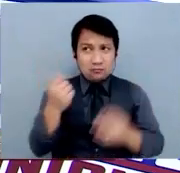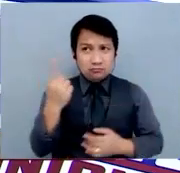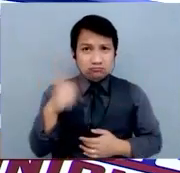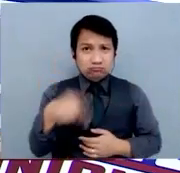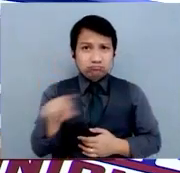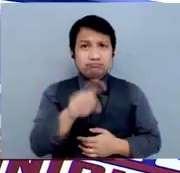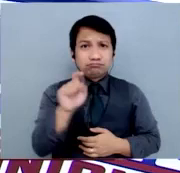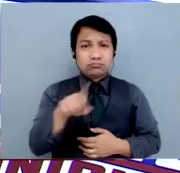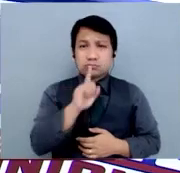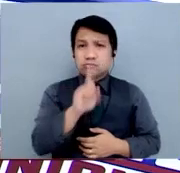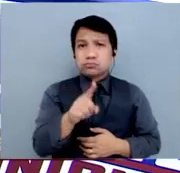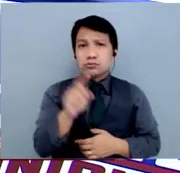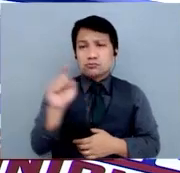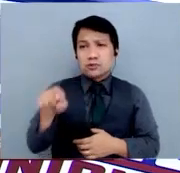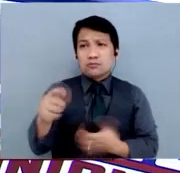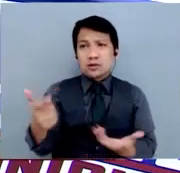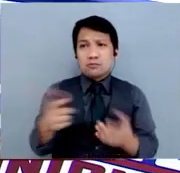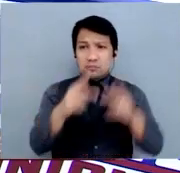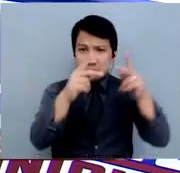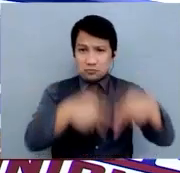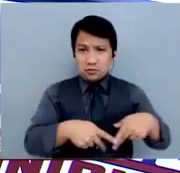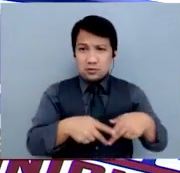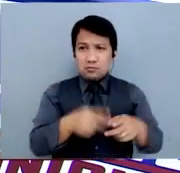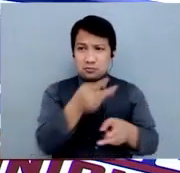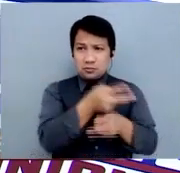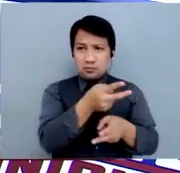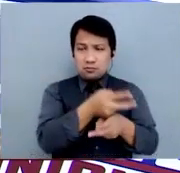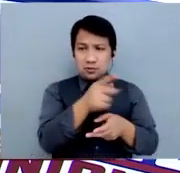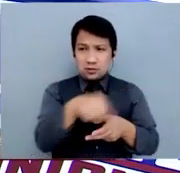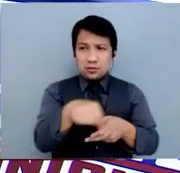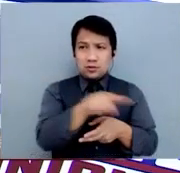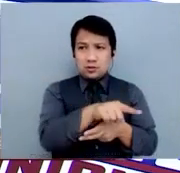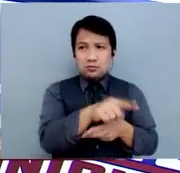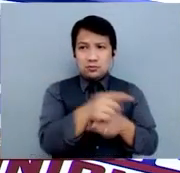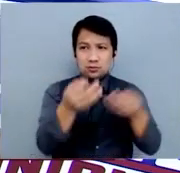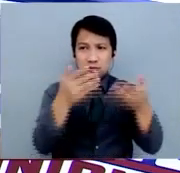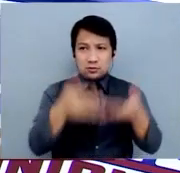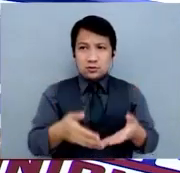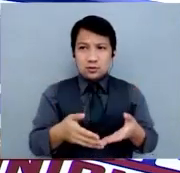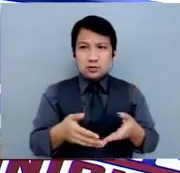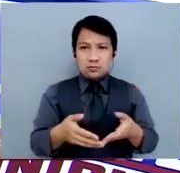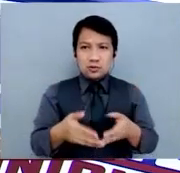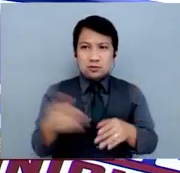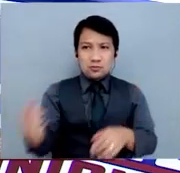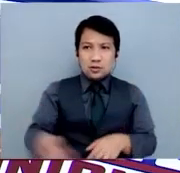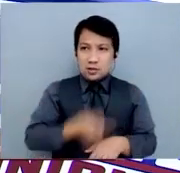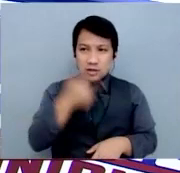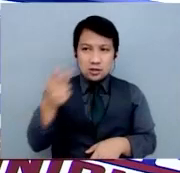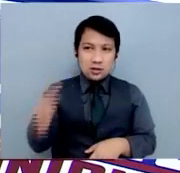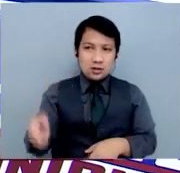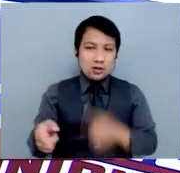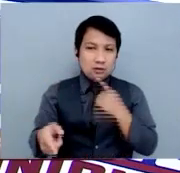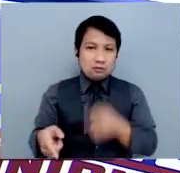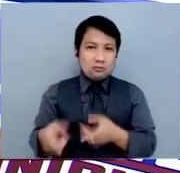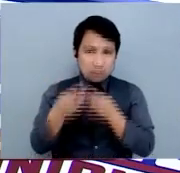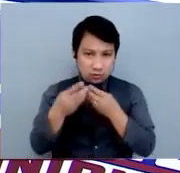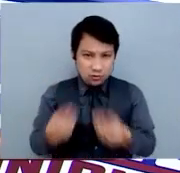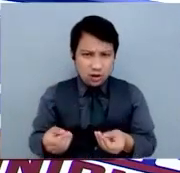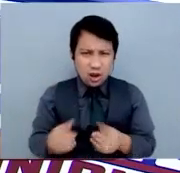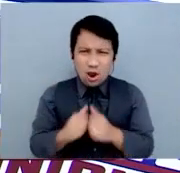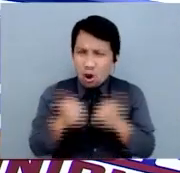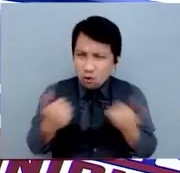to ensure na may tao pa rin. May tao pa rin dun sa facilities. Kasi nga naman, pag masyadong mahaba, baka mabusan tayo ng tao dun. Pero